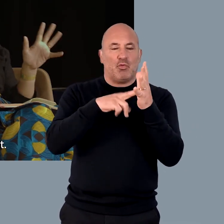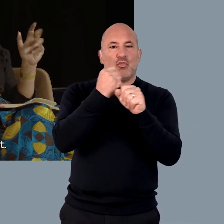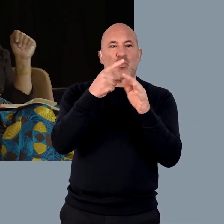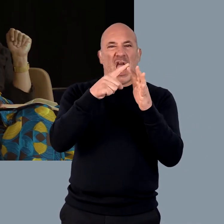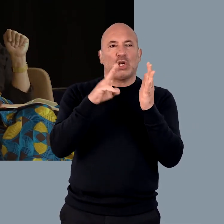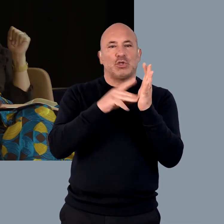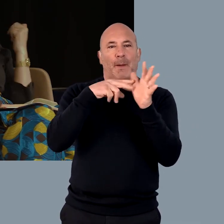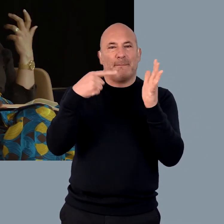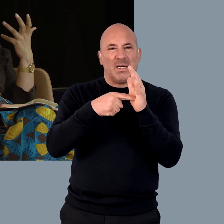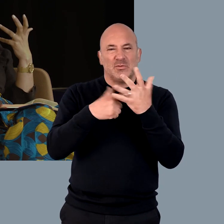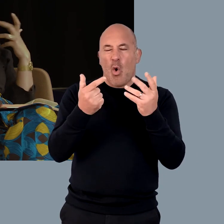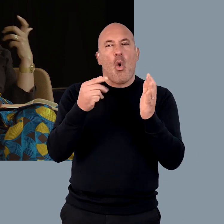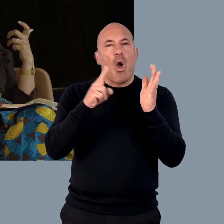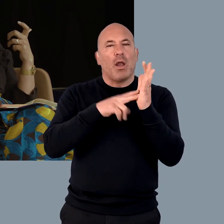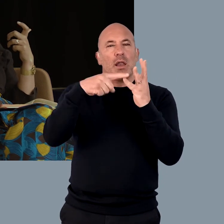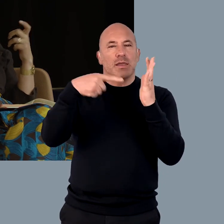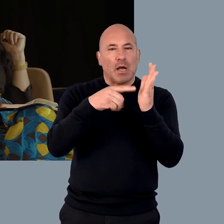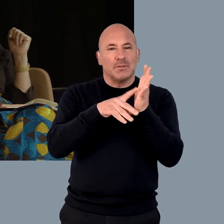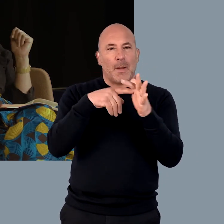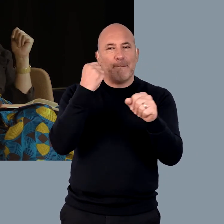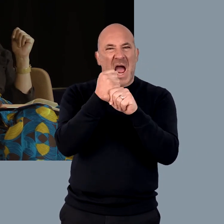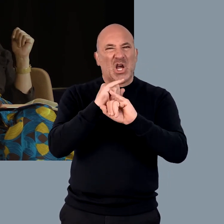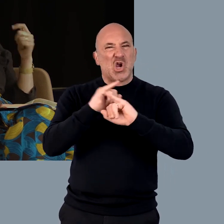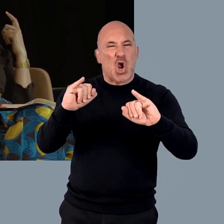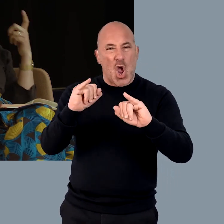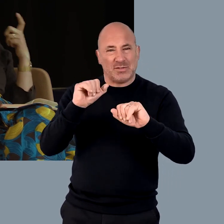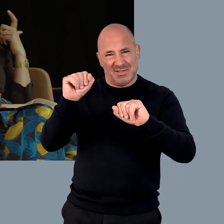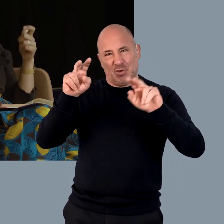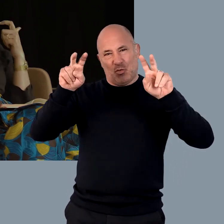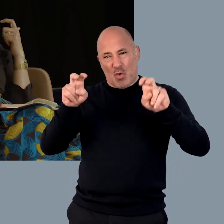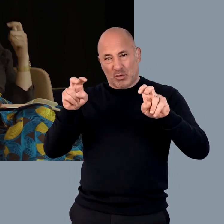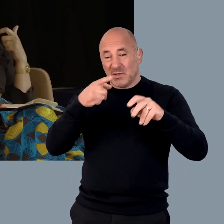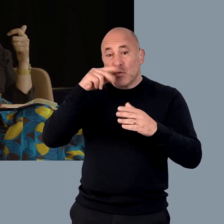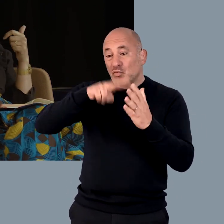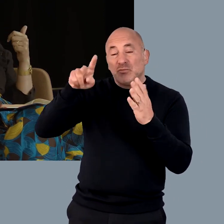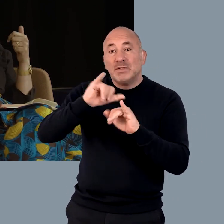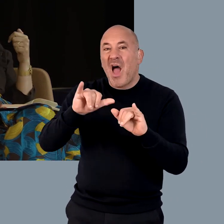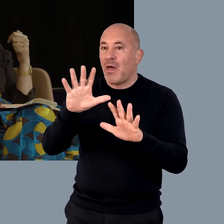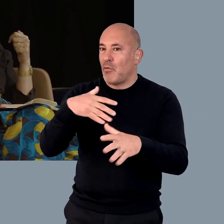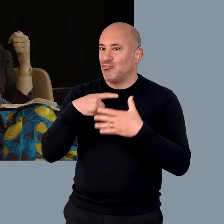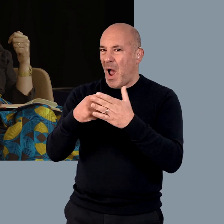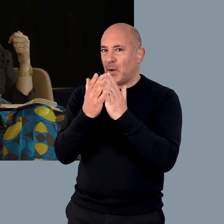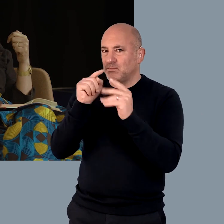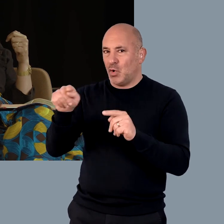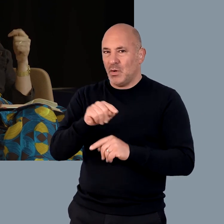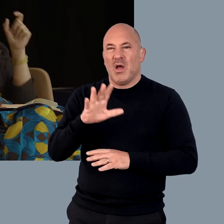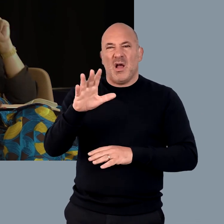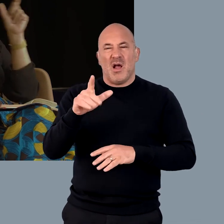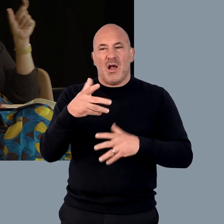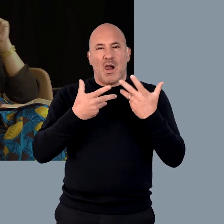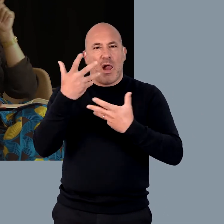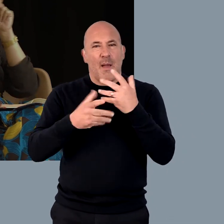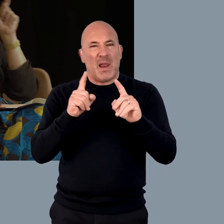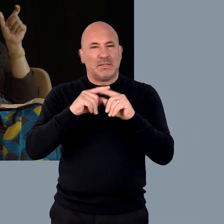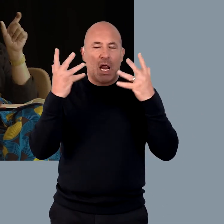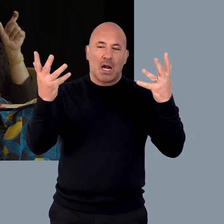I'd recommend it. But he kind of talks about the climate crisis, and he was just saying it's asking us to imagine other forms of human existence. And again, for